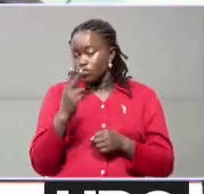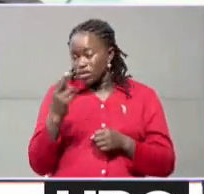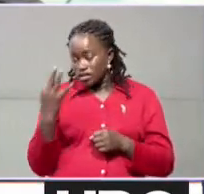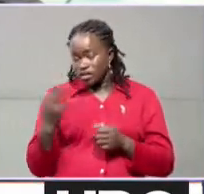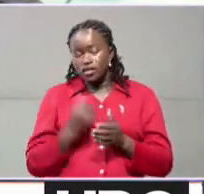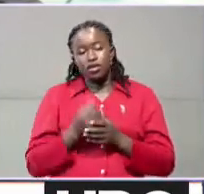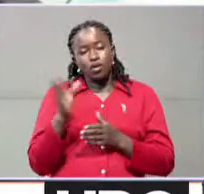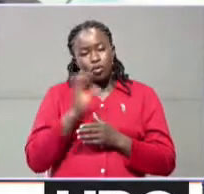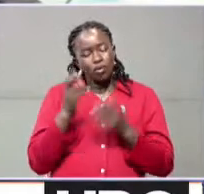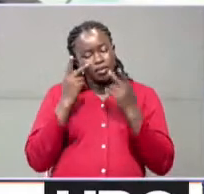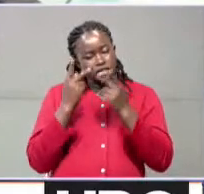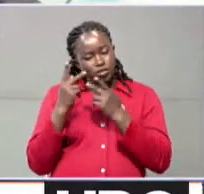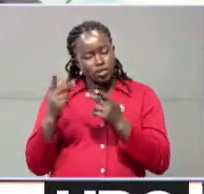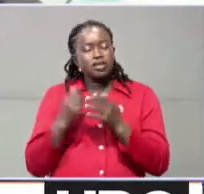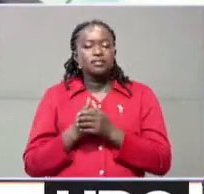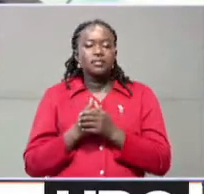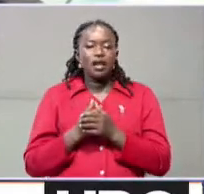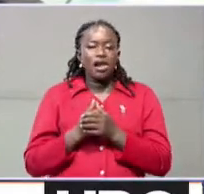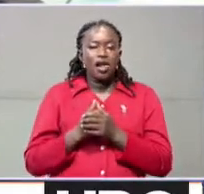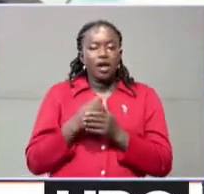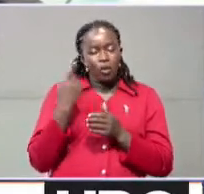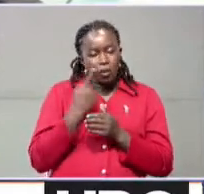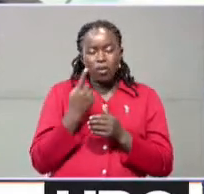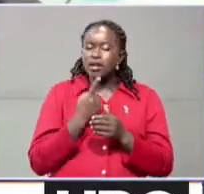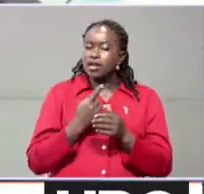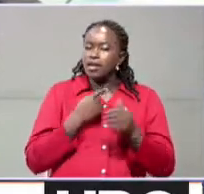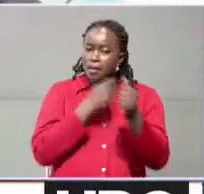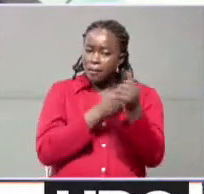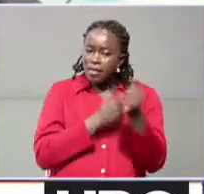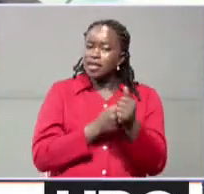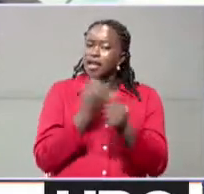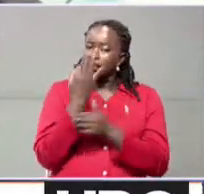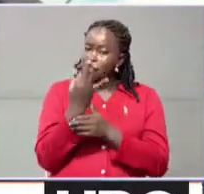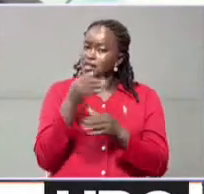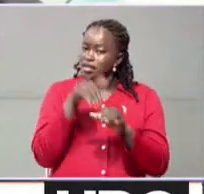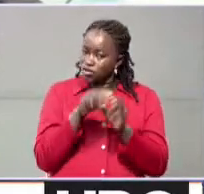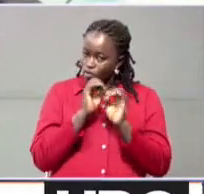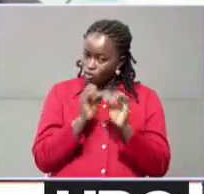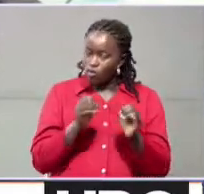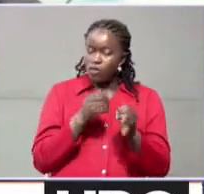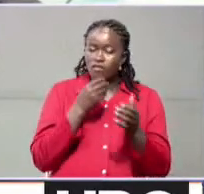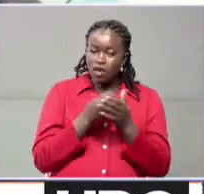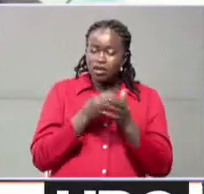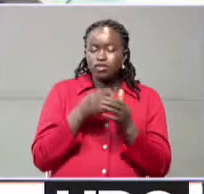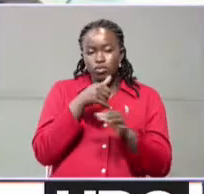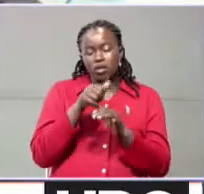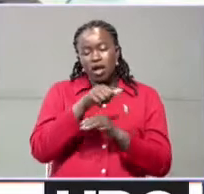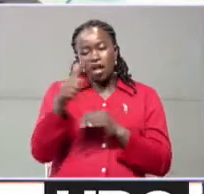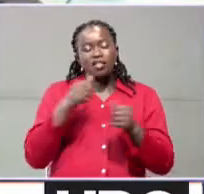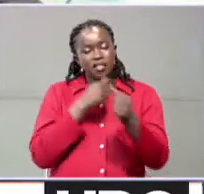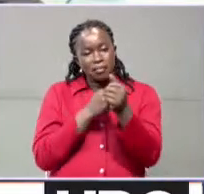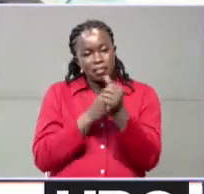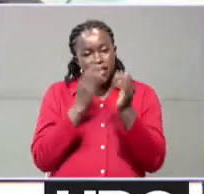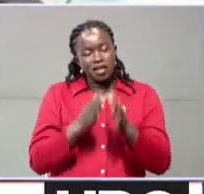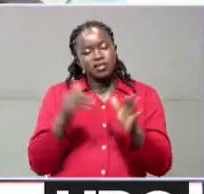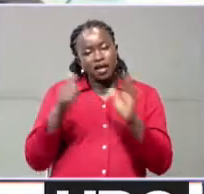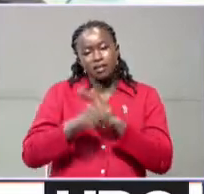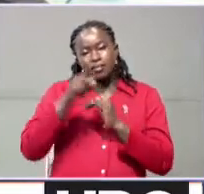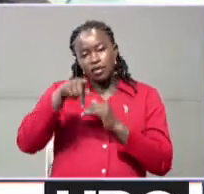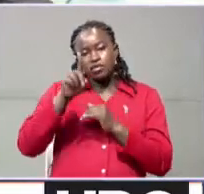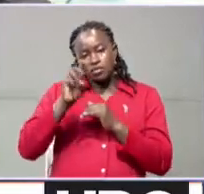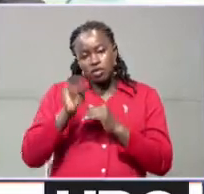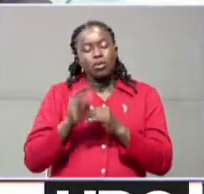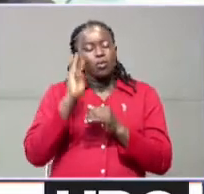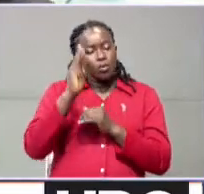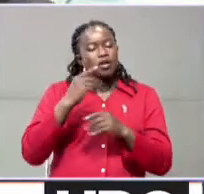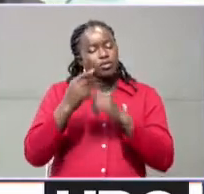committee noted that with exception of pillar 3 on financial inclusion other pillars of the police development model will continue to